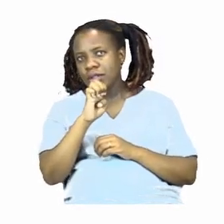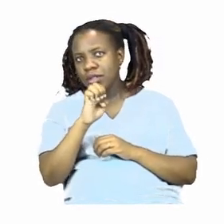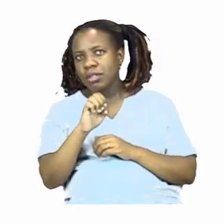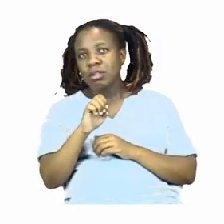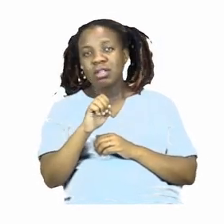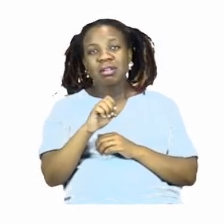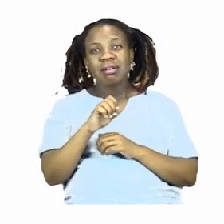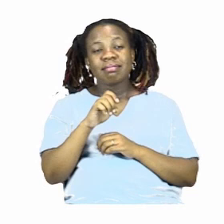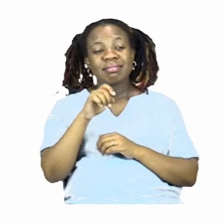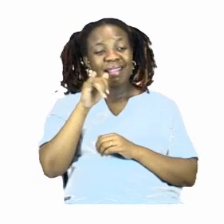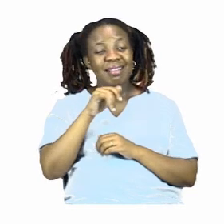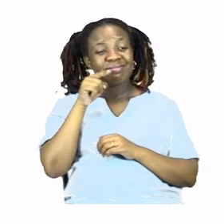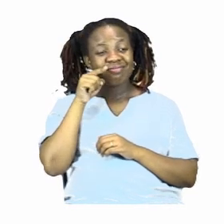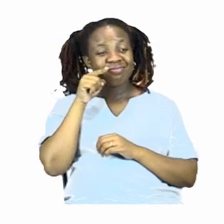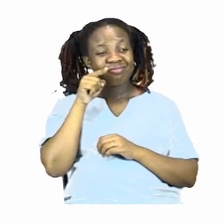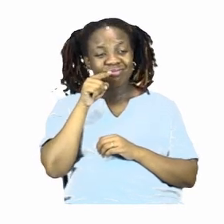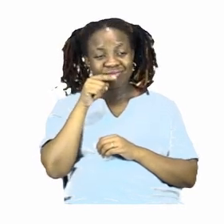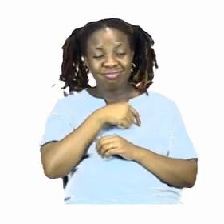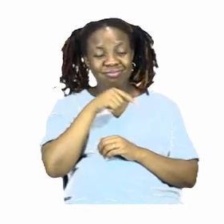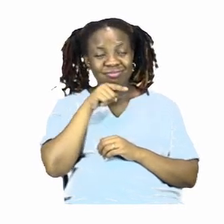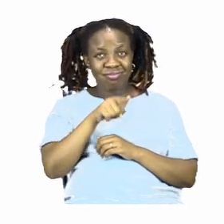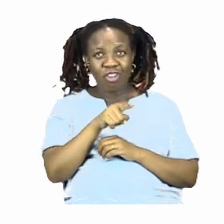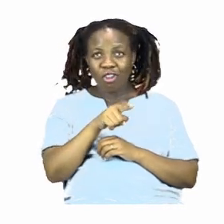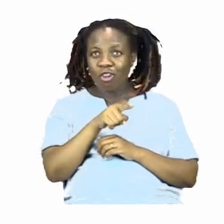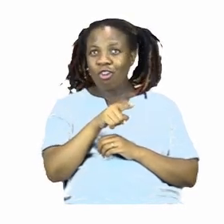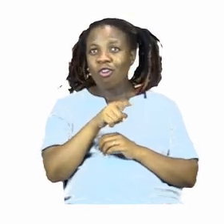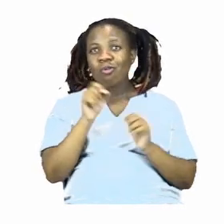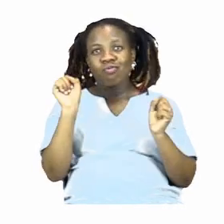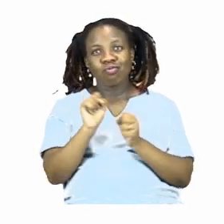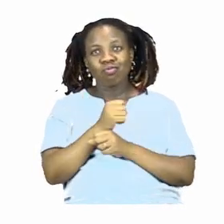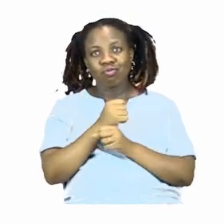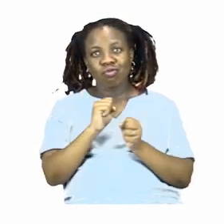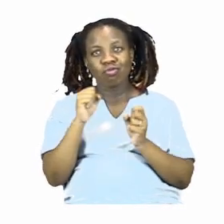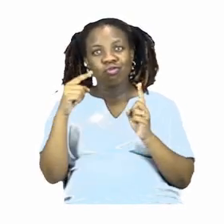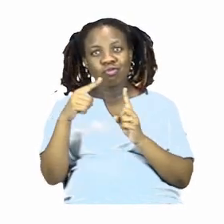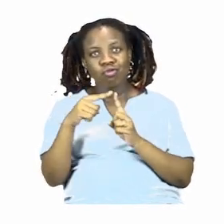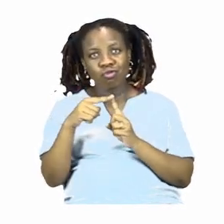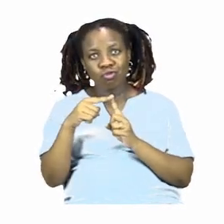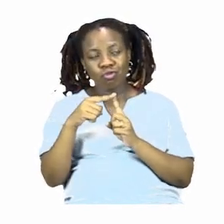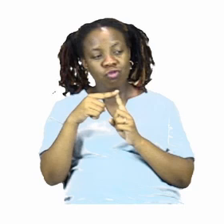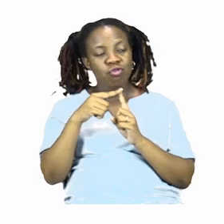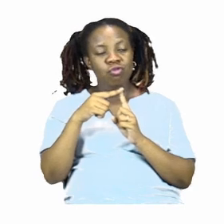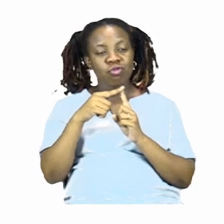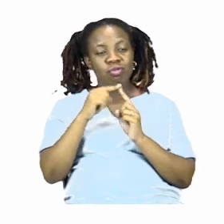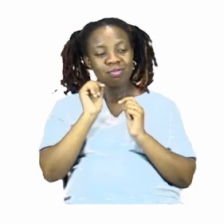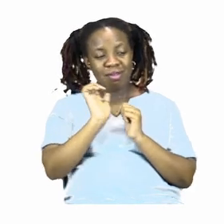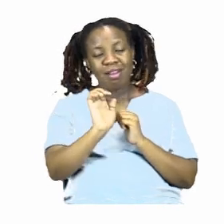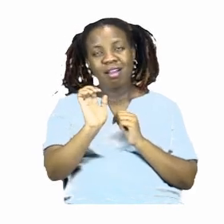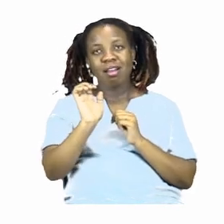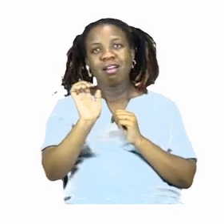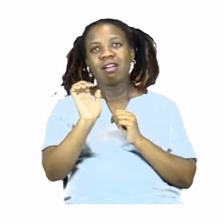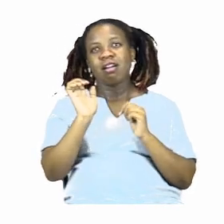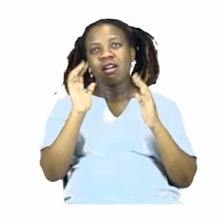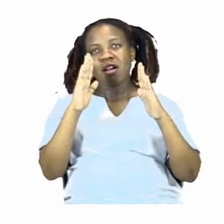house tonight. You see, so here we made use of the pronoun she. Now let's quickly look at